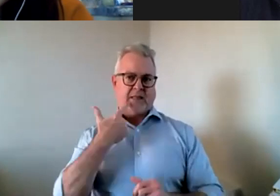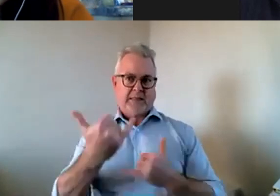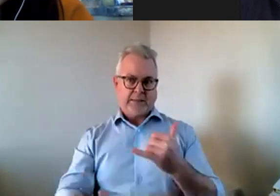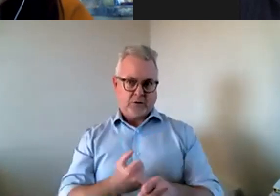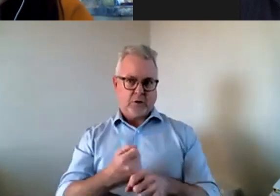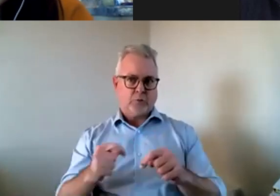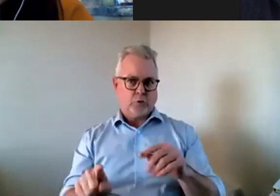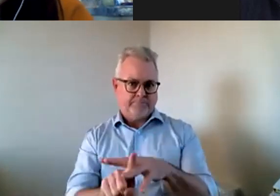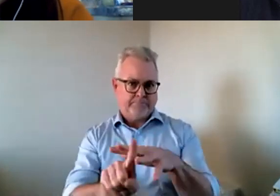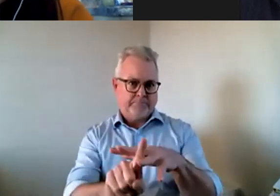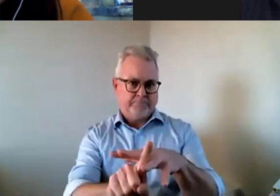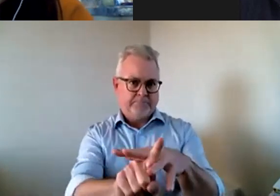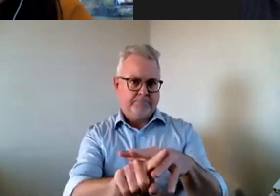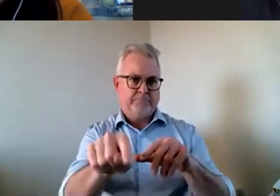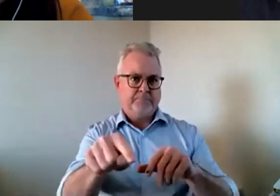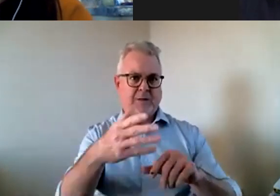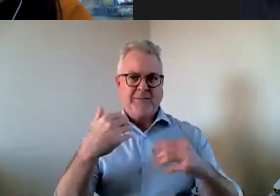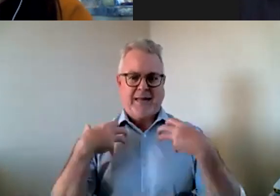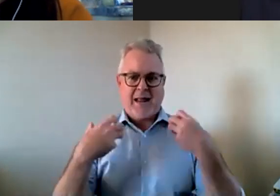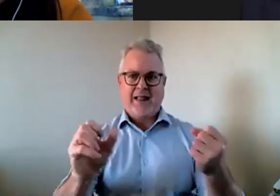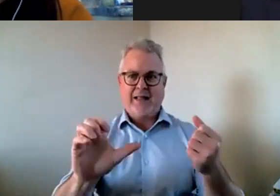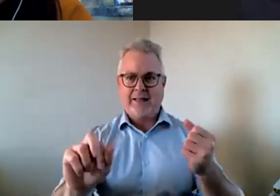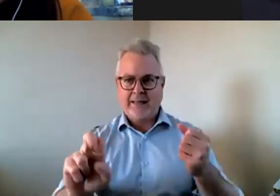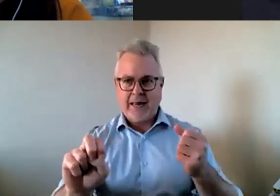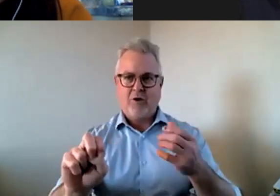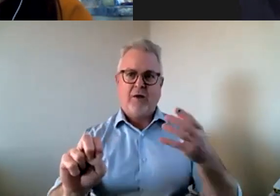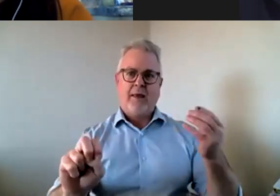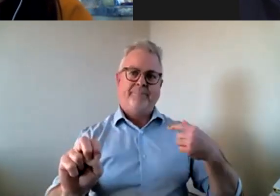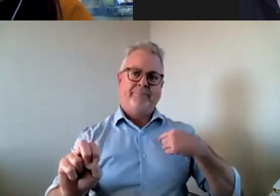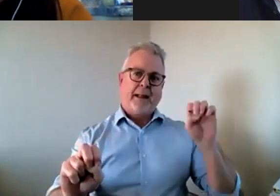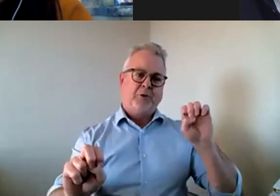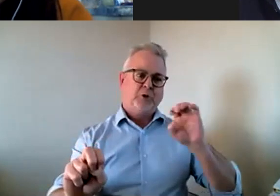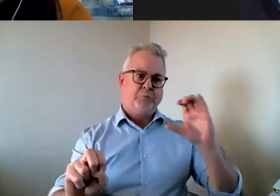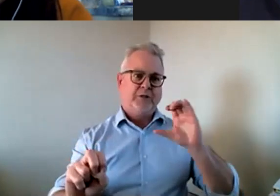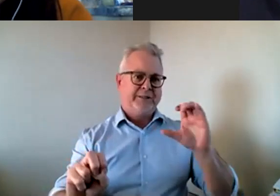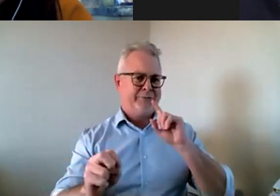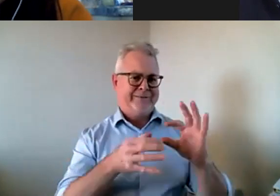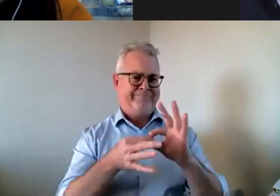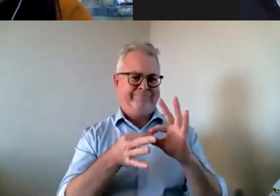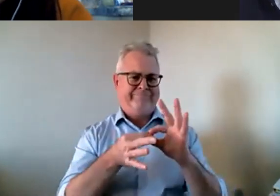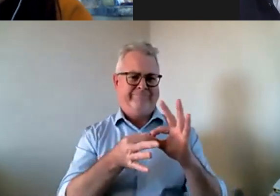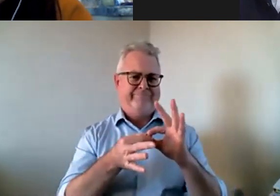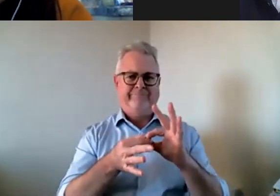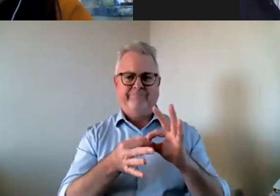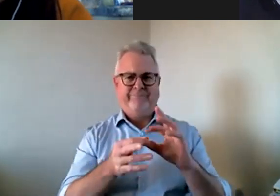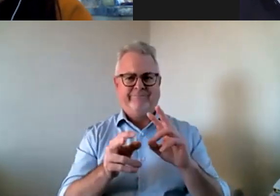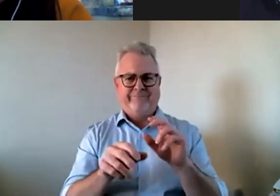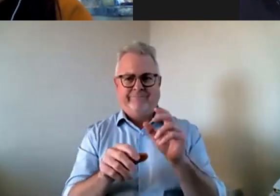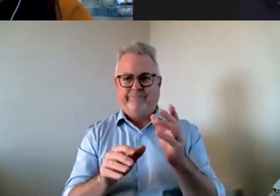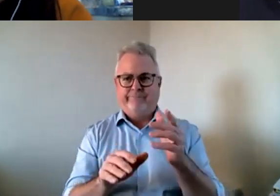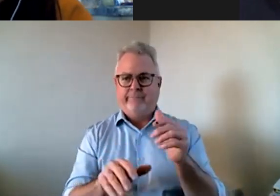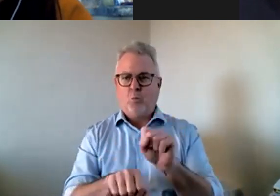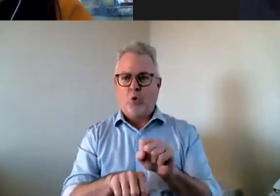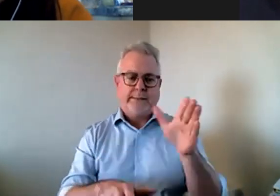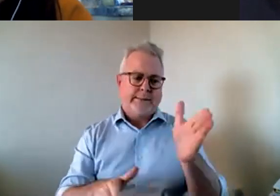to me. And so I told myself this year I'd make it to every meeting because healthcare and emergency communications